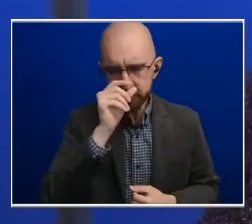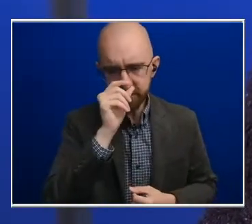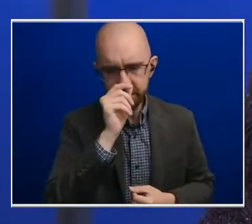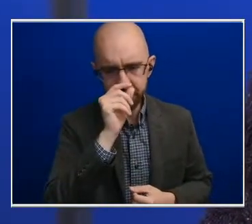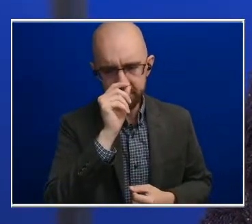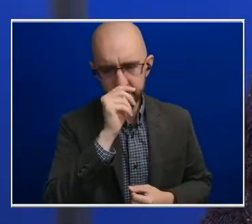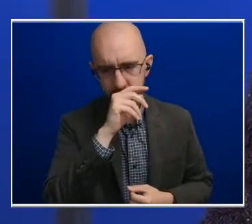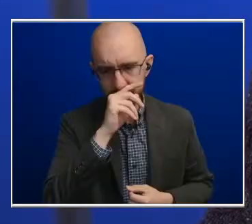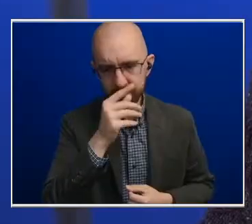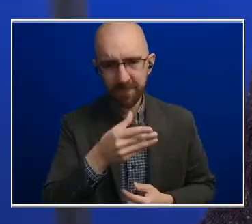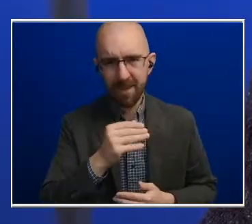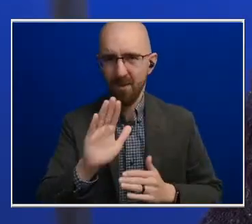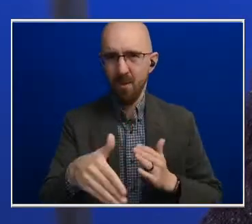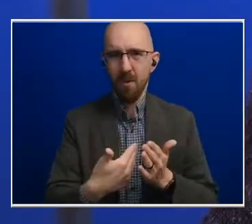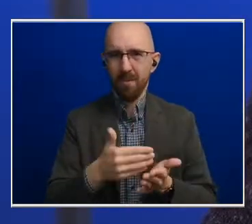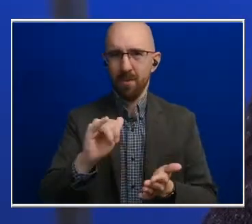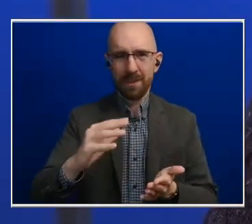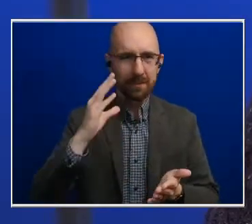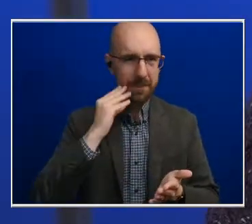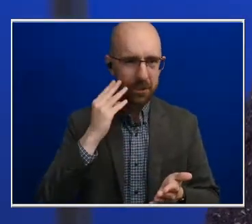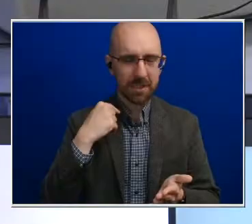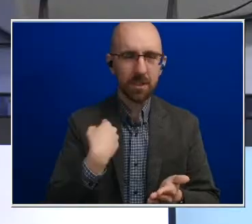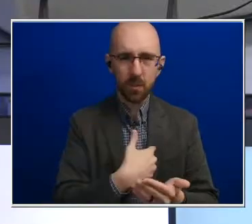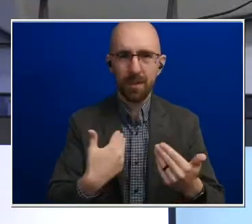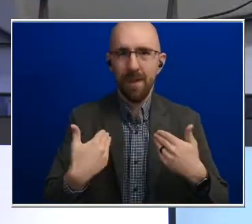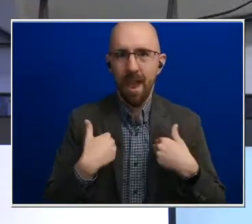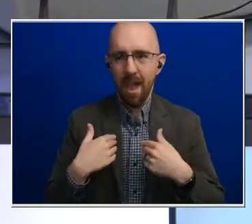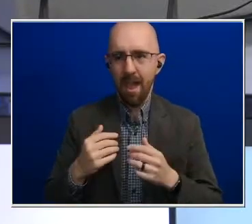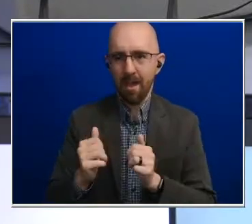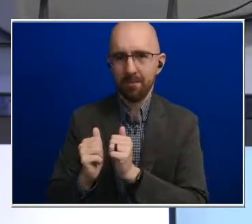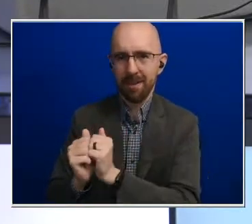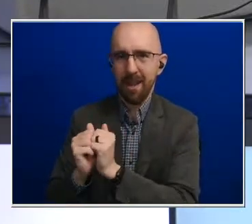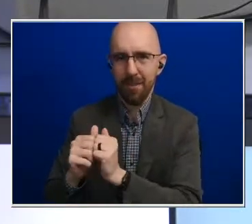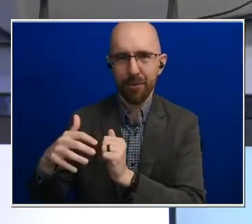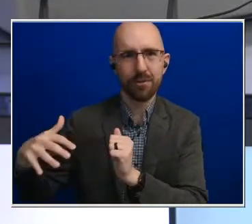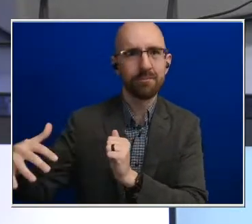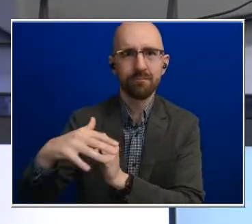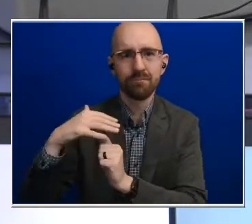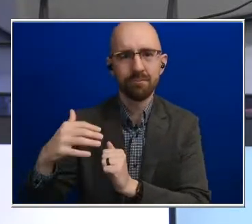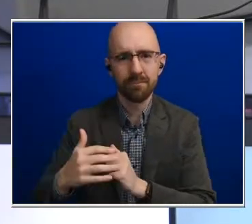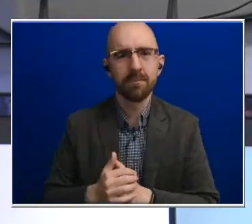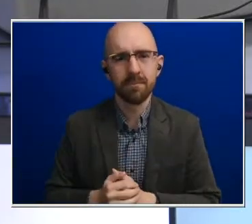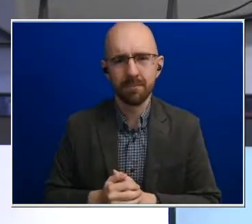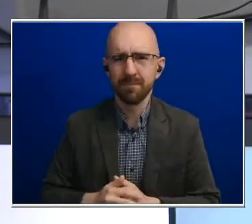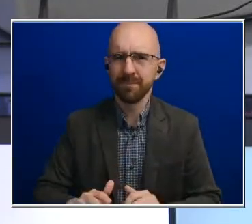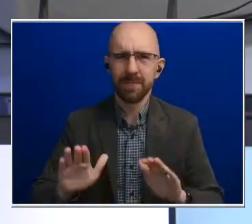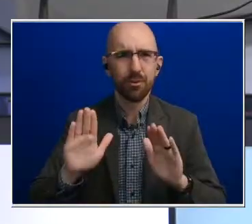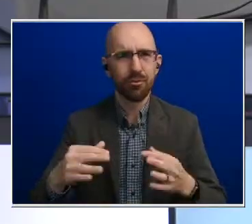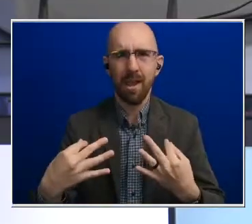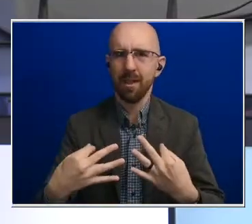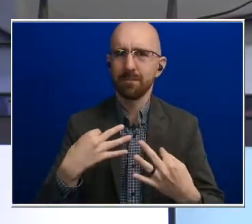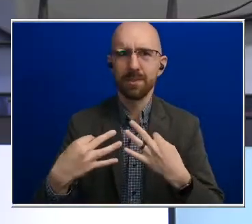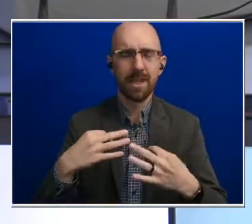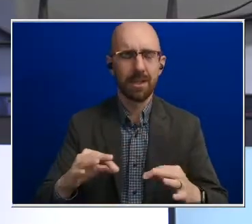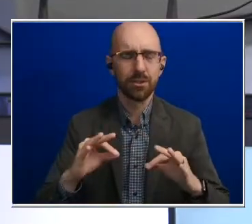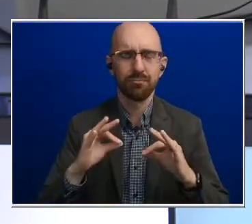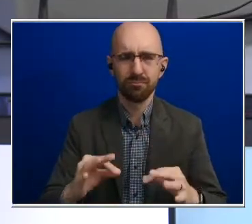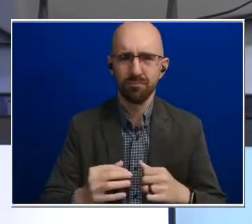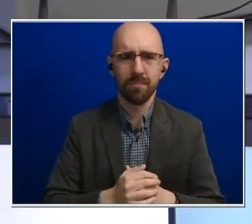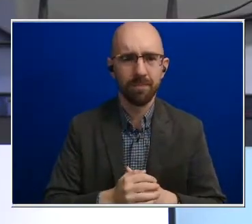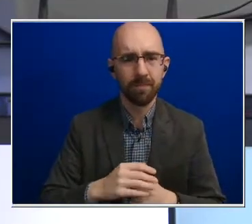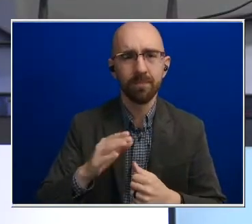those experiences that we've had together. That's a great explanation, and it is sort of the